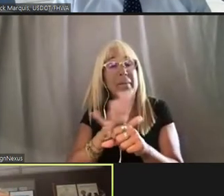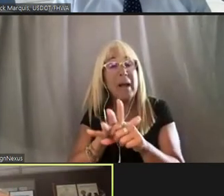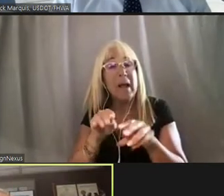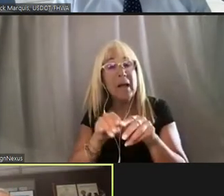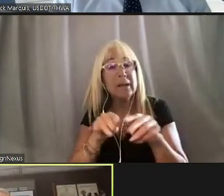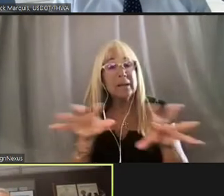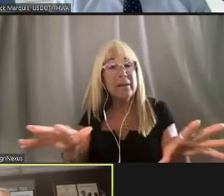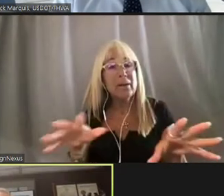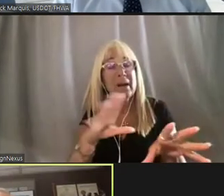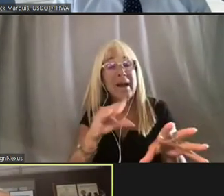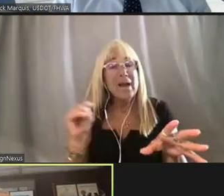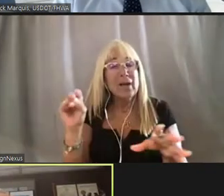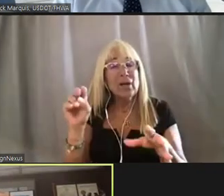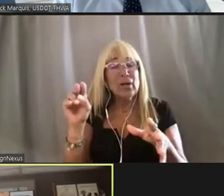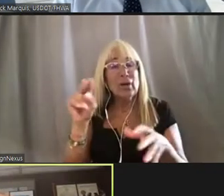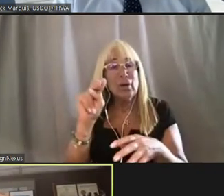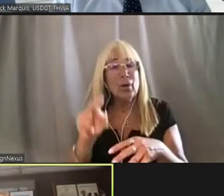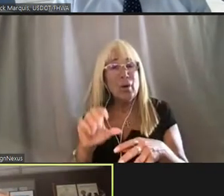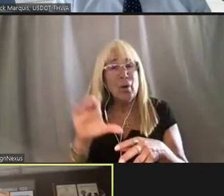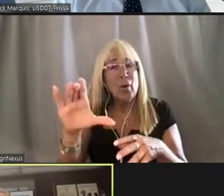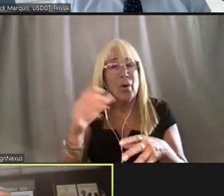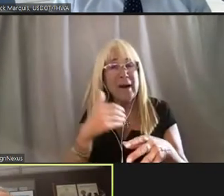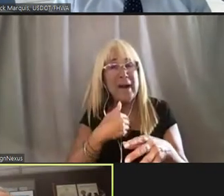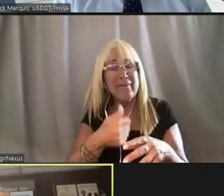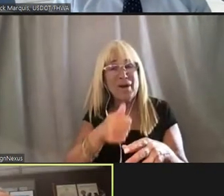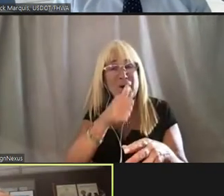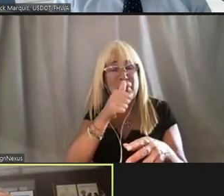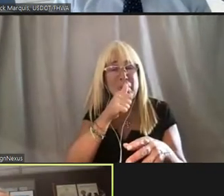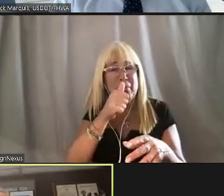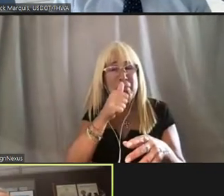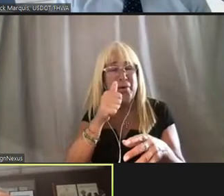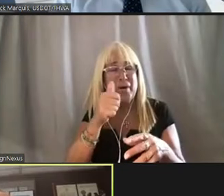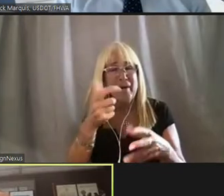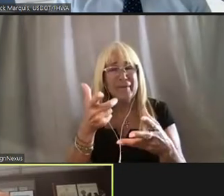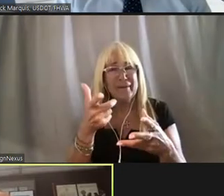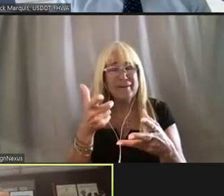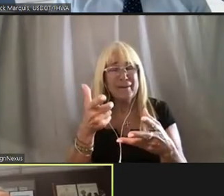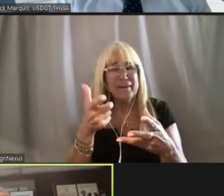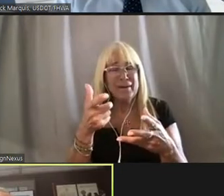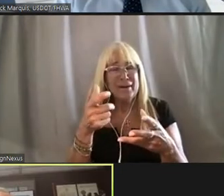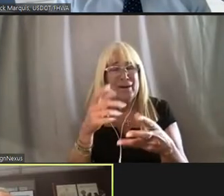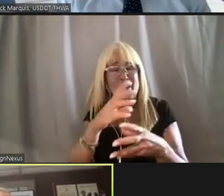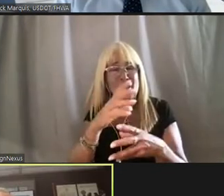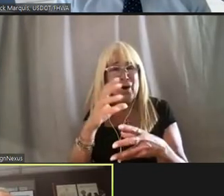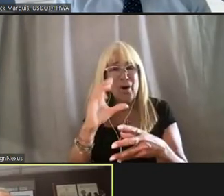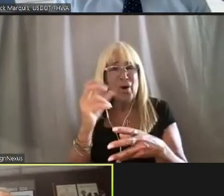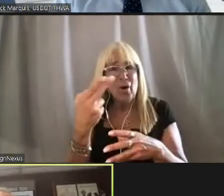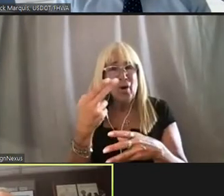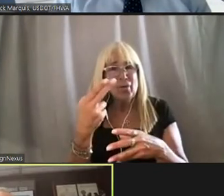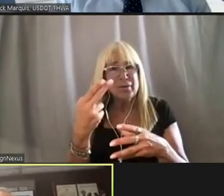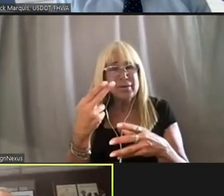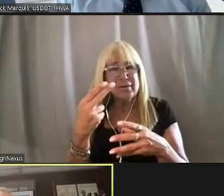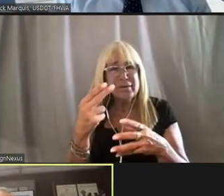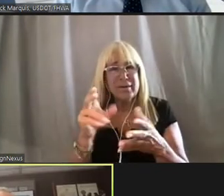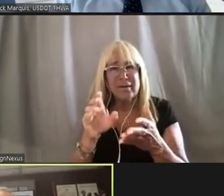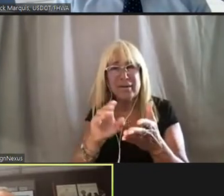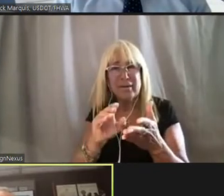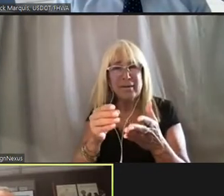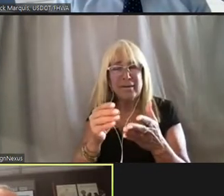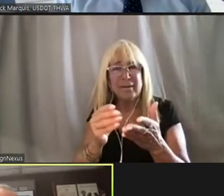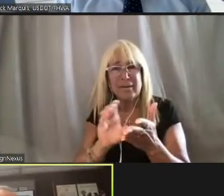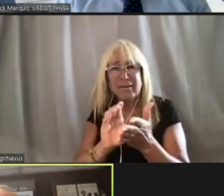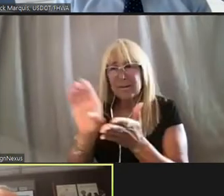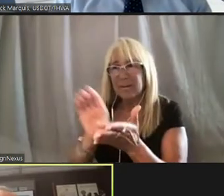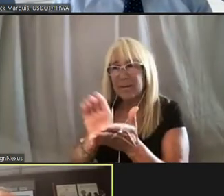that New York is even considering having its private motor coach companies further subsidize the MTA through to three pandemic Federal